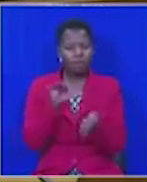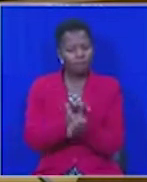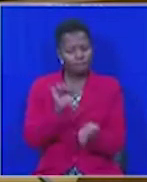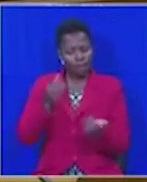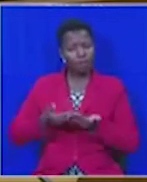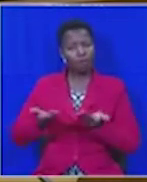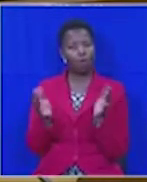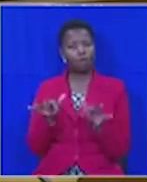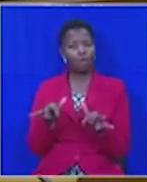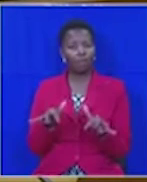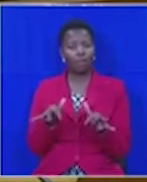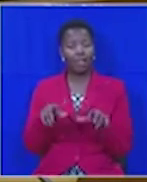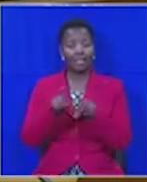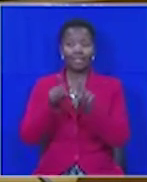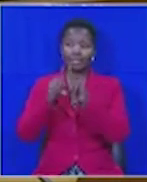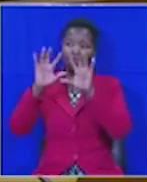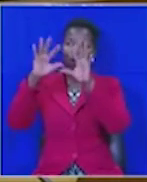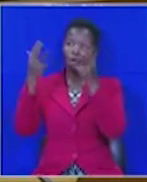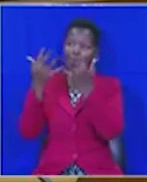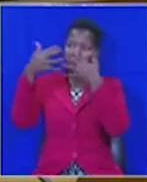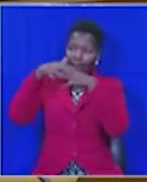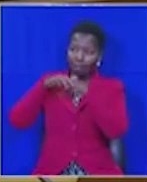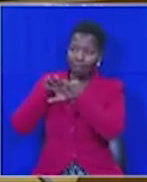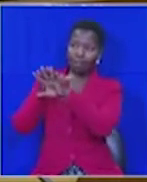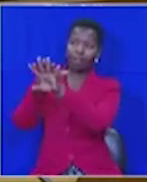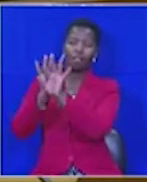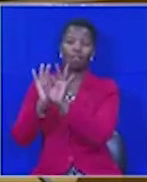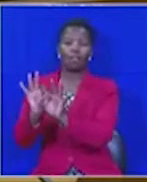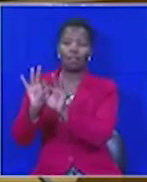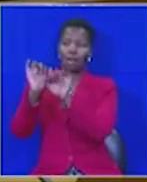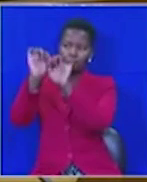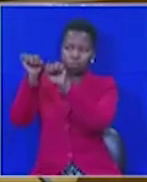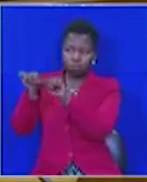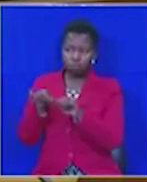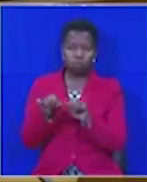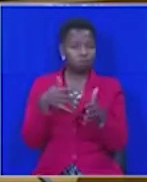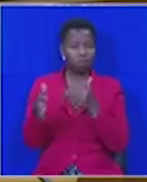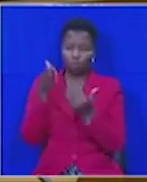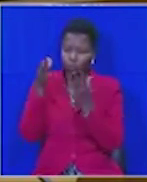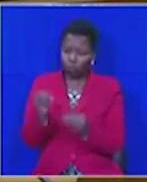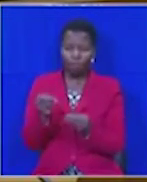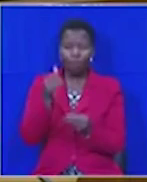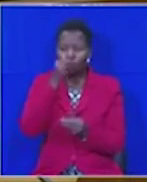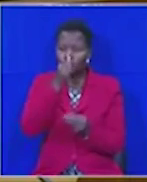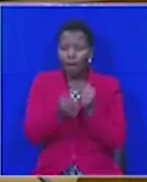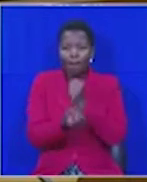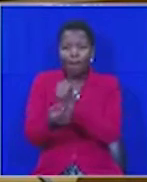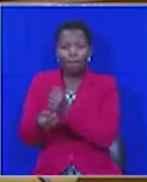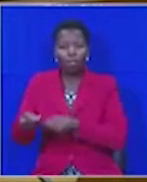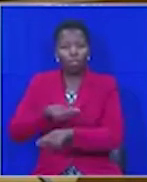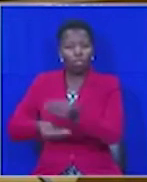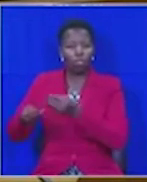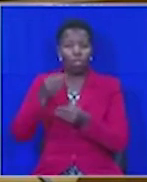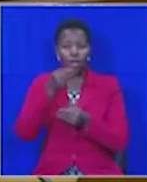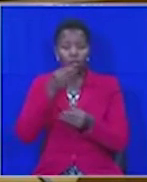importantly, global integration and alignment in order to confront and defeat the ends of injustice which threaten our